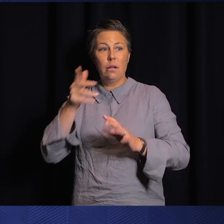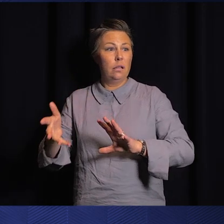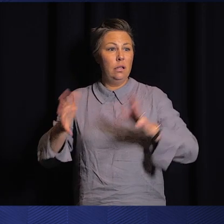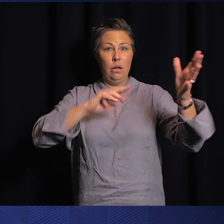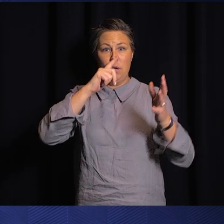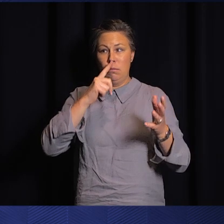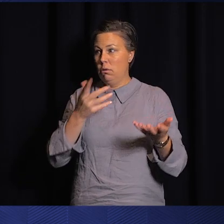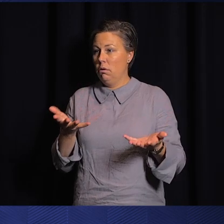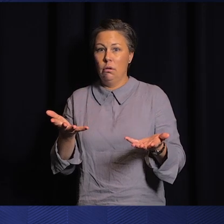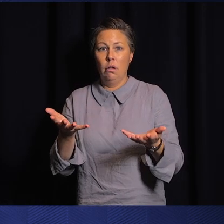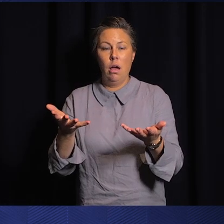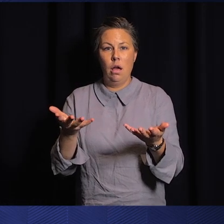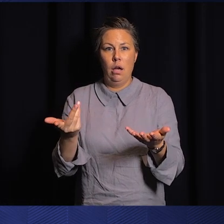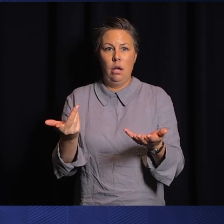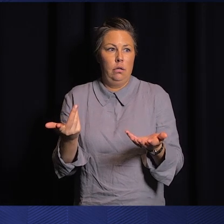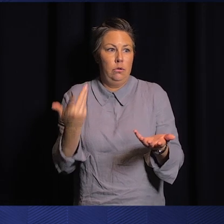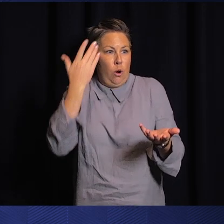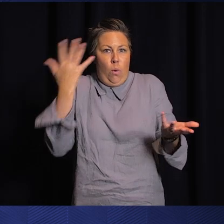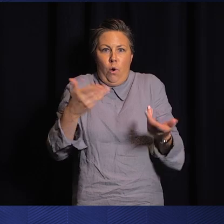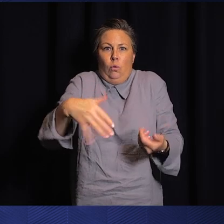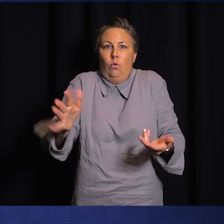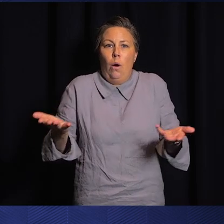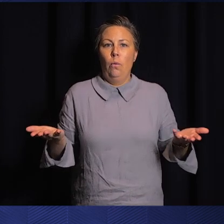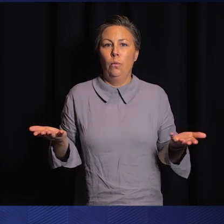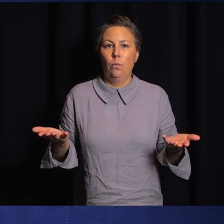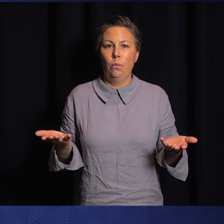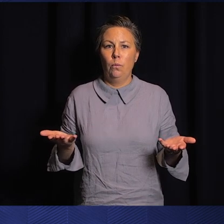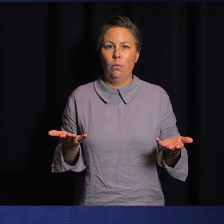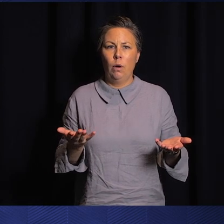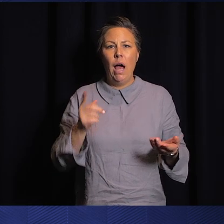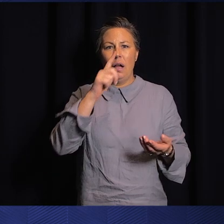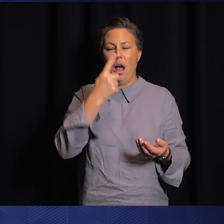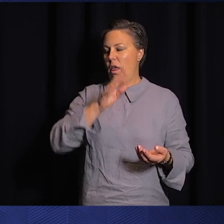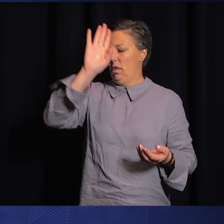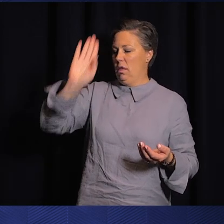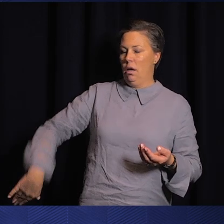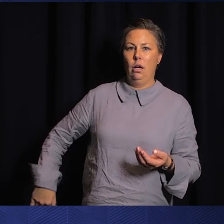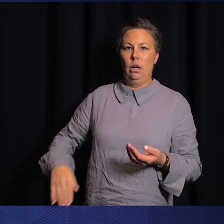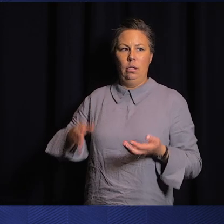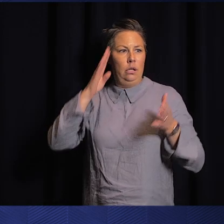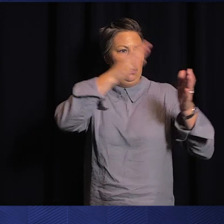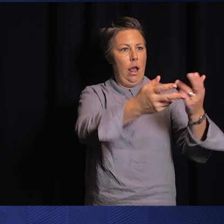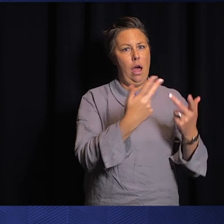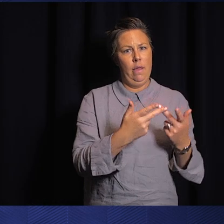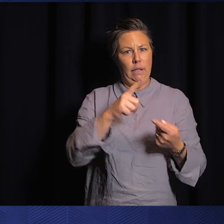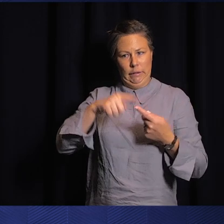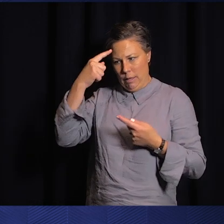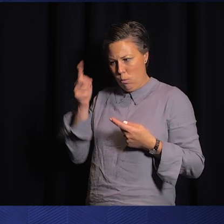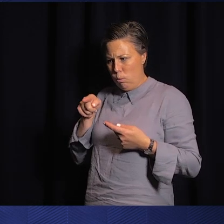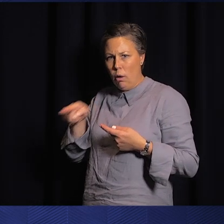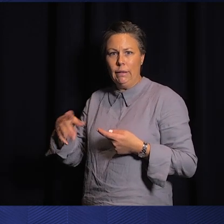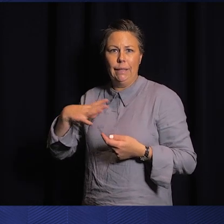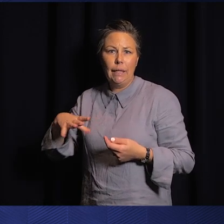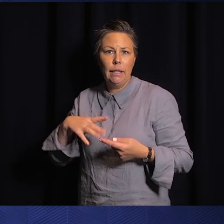people being displaced. Each person has a human right, he or she, or wherever that person may